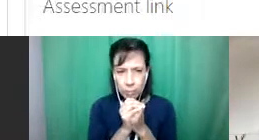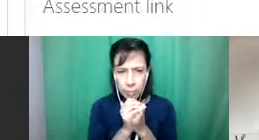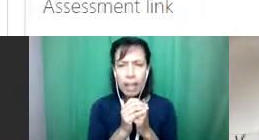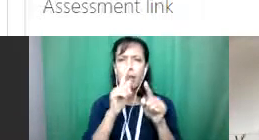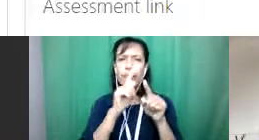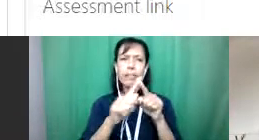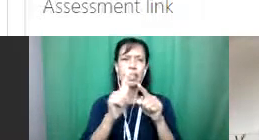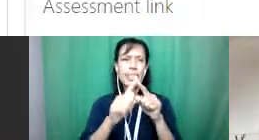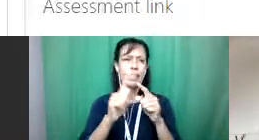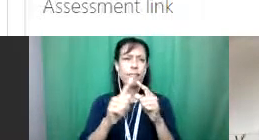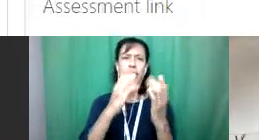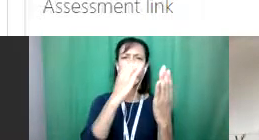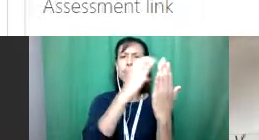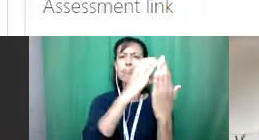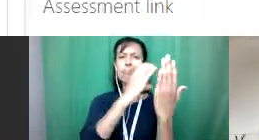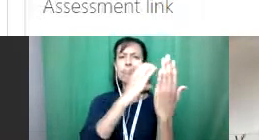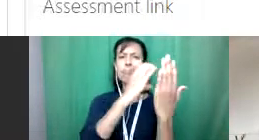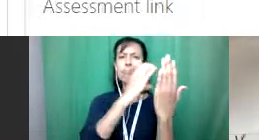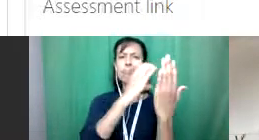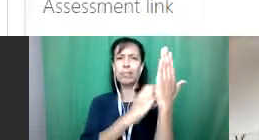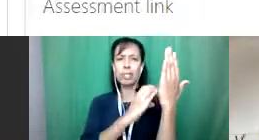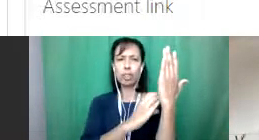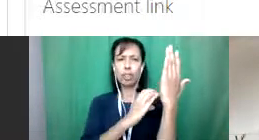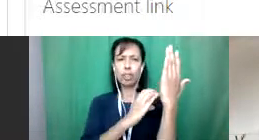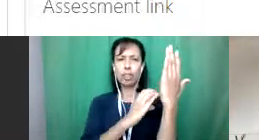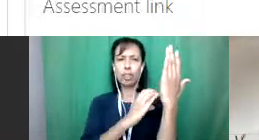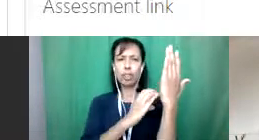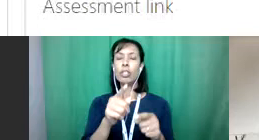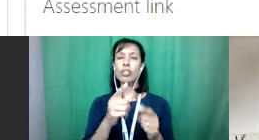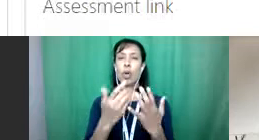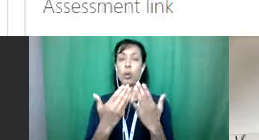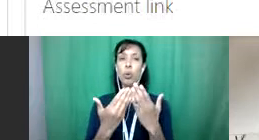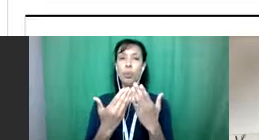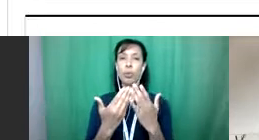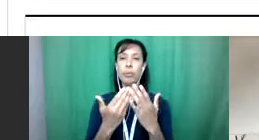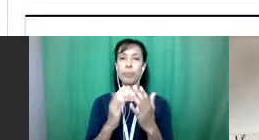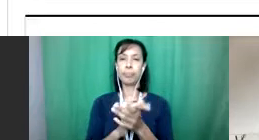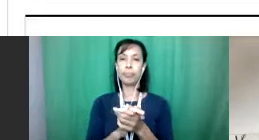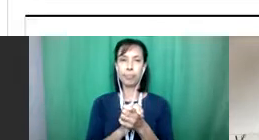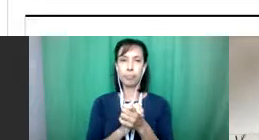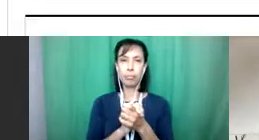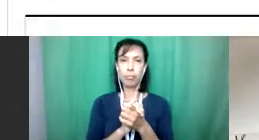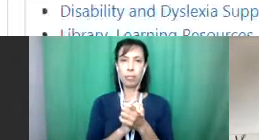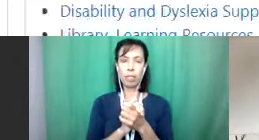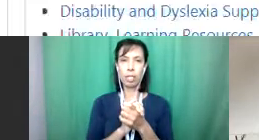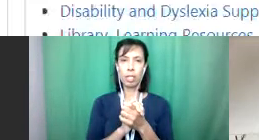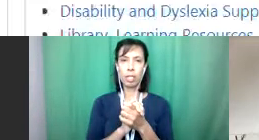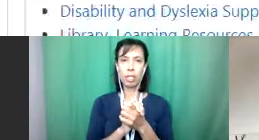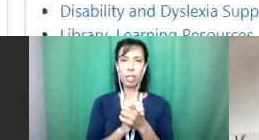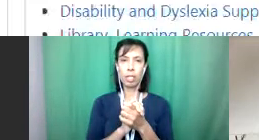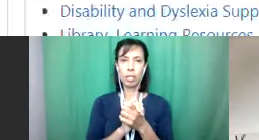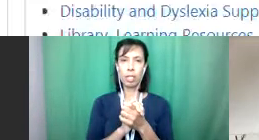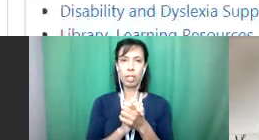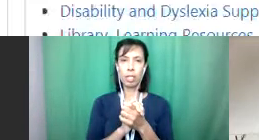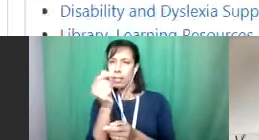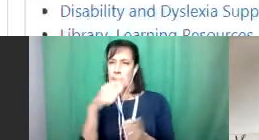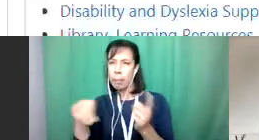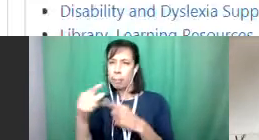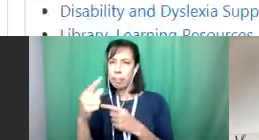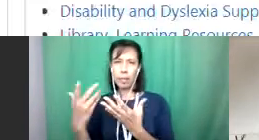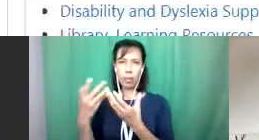sections. Now, there's a couple of things with the new Moodle. It's slightly different for those of you who are in the third year, who've been with us already for 2 years, it's